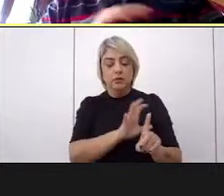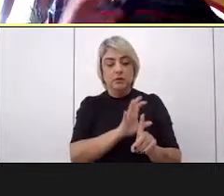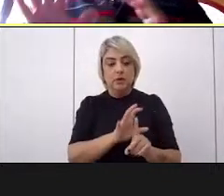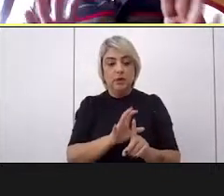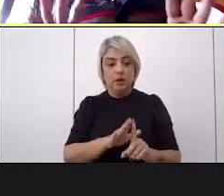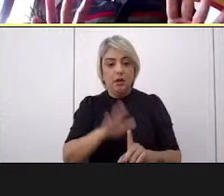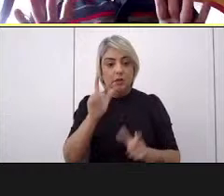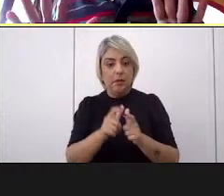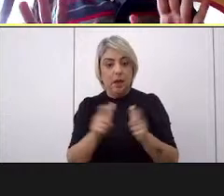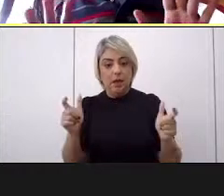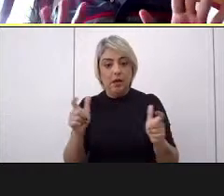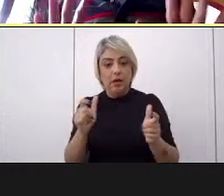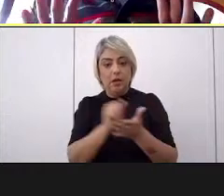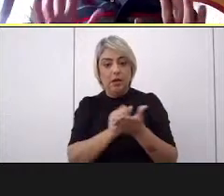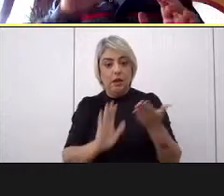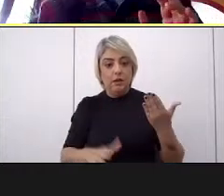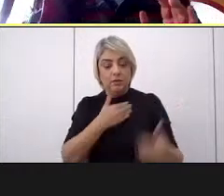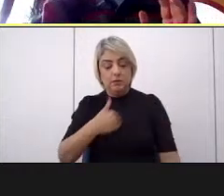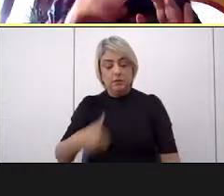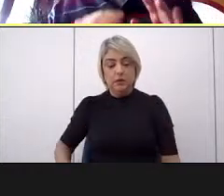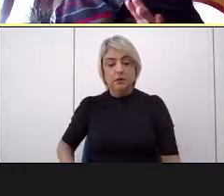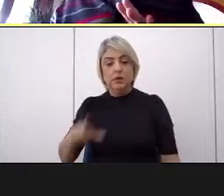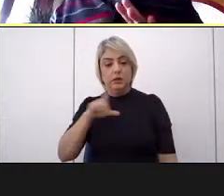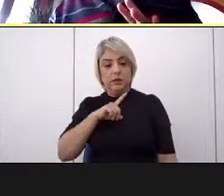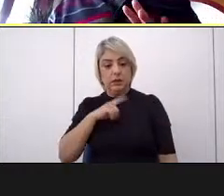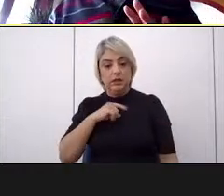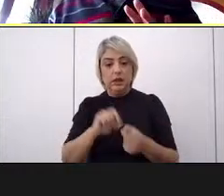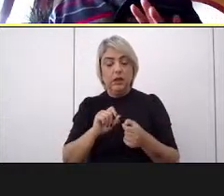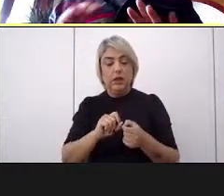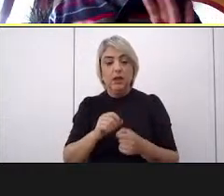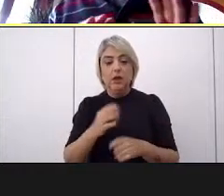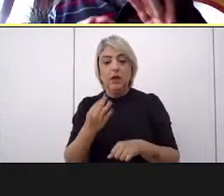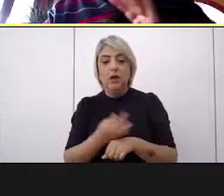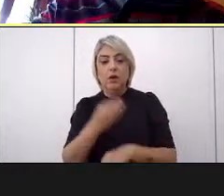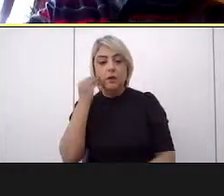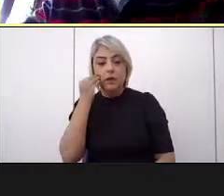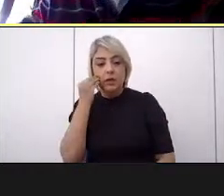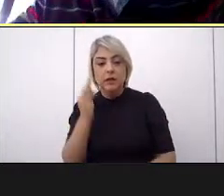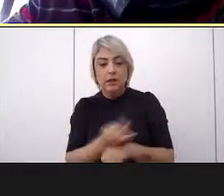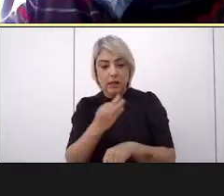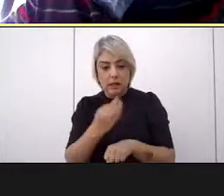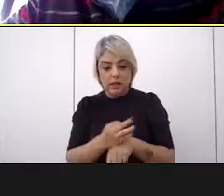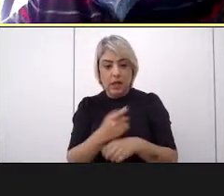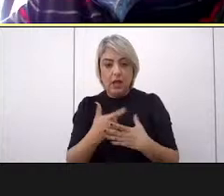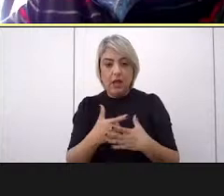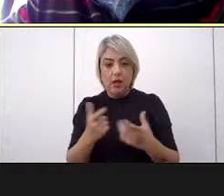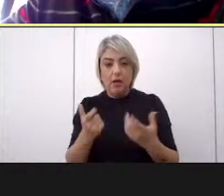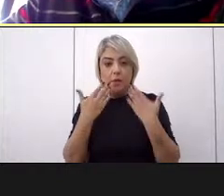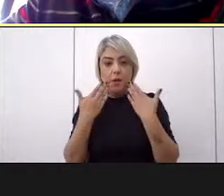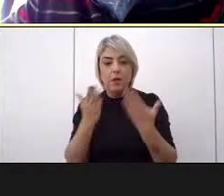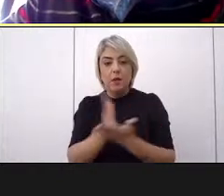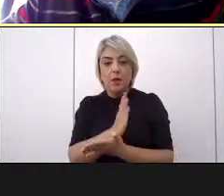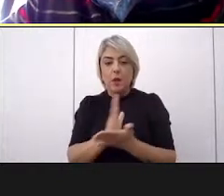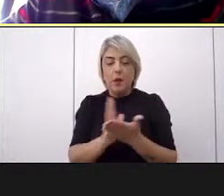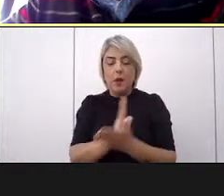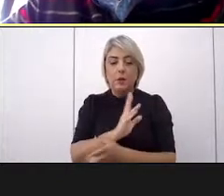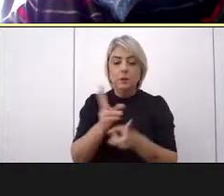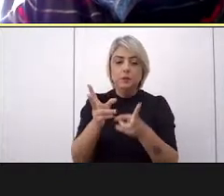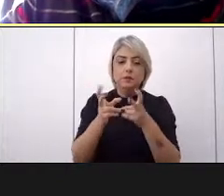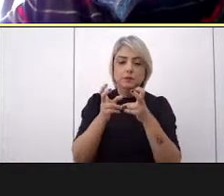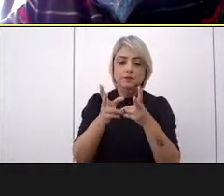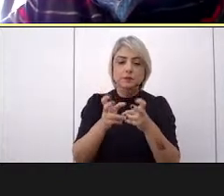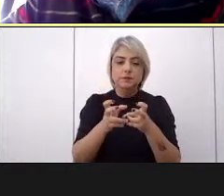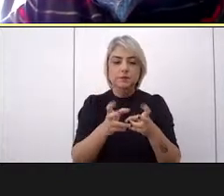I will try now to say something about the main